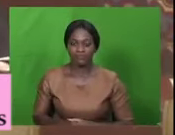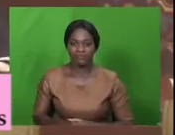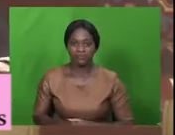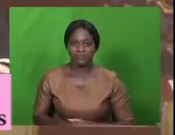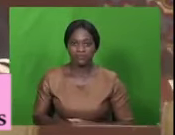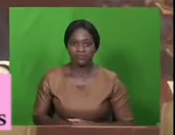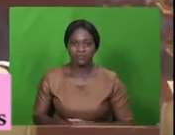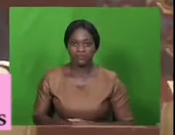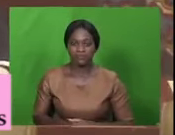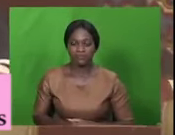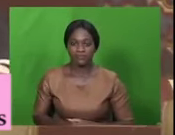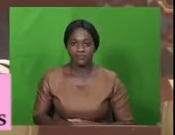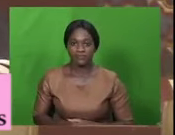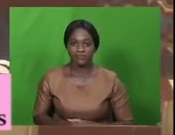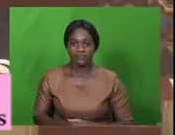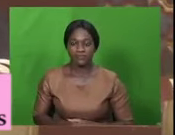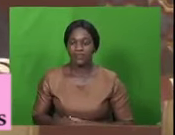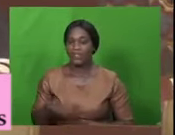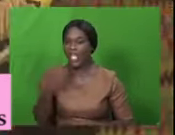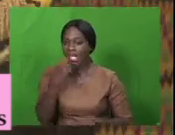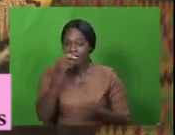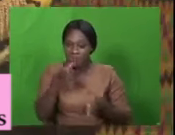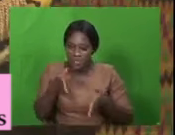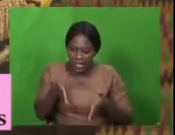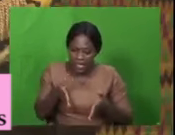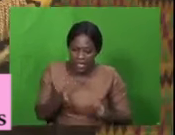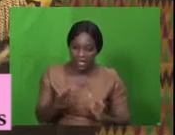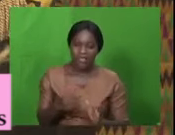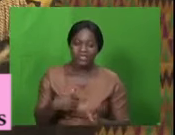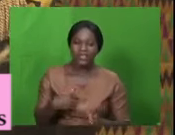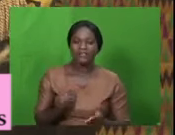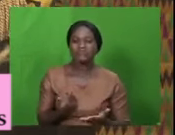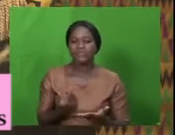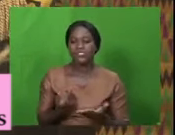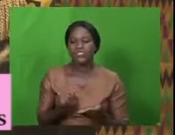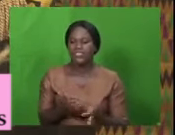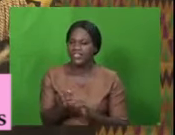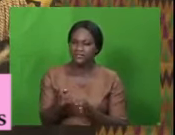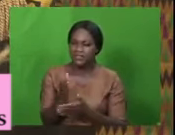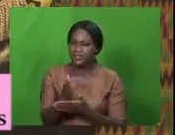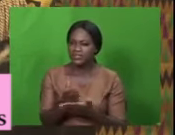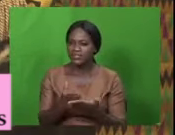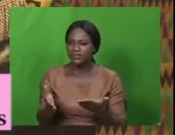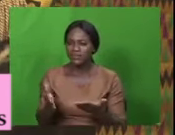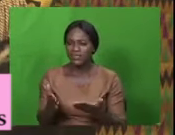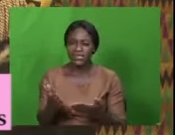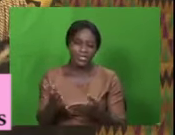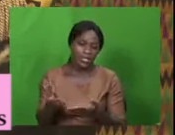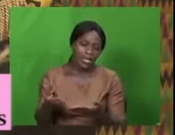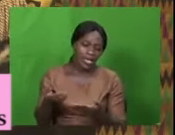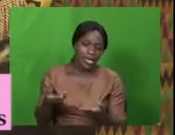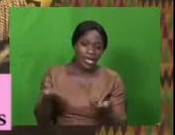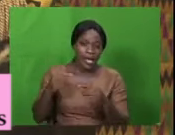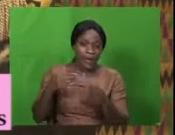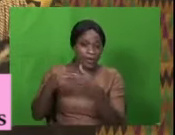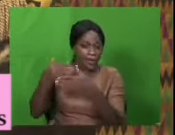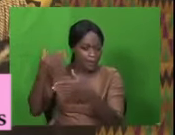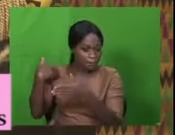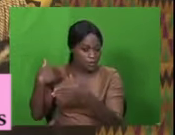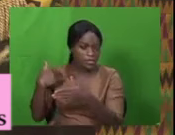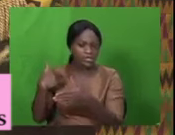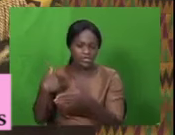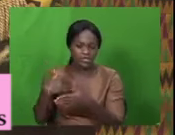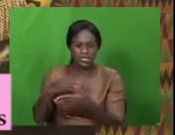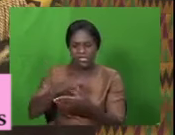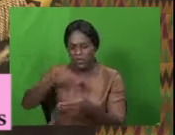Mr. Speaker, allow me to go on a short trip down memory lane and remind ourselves what